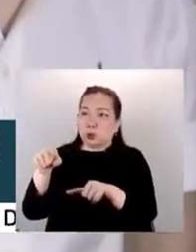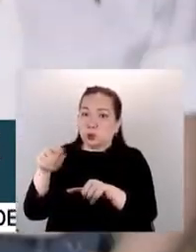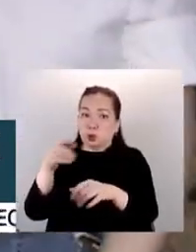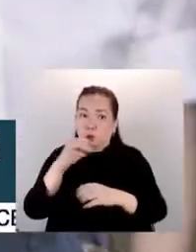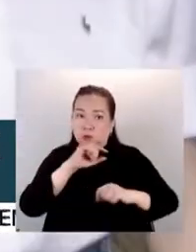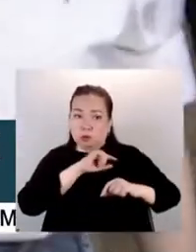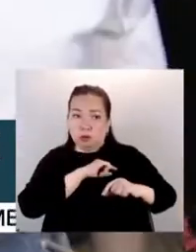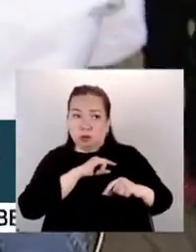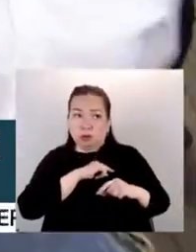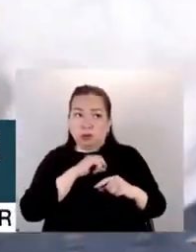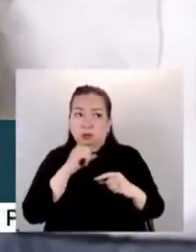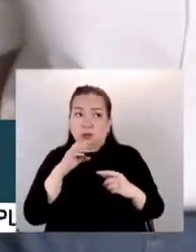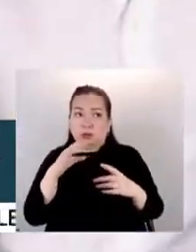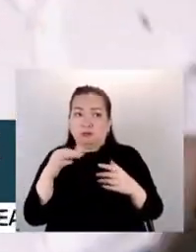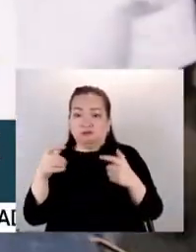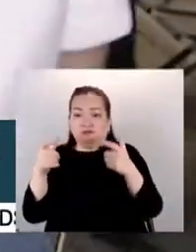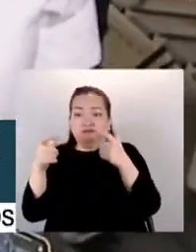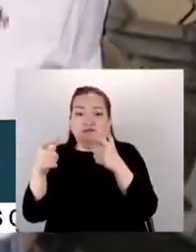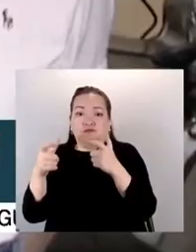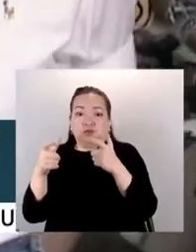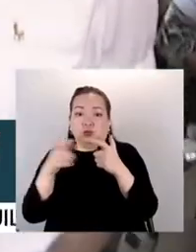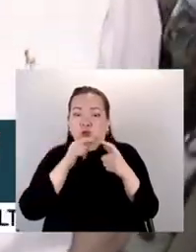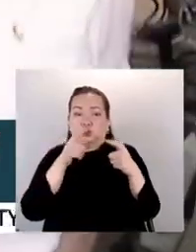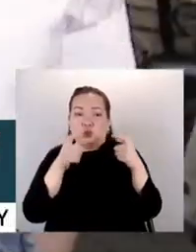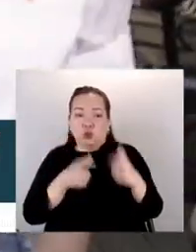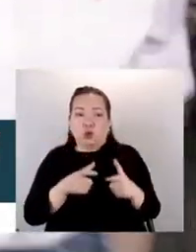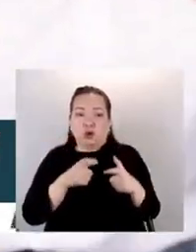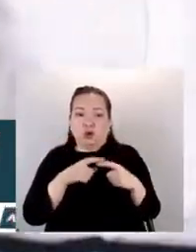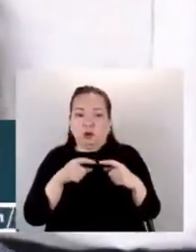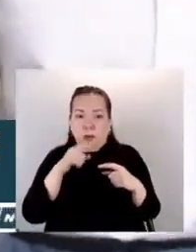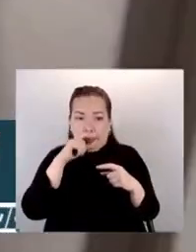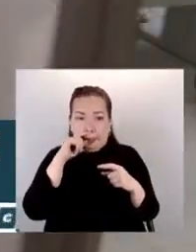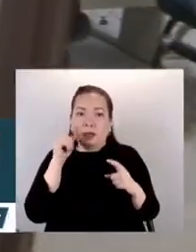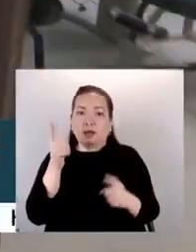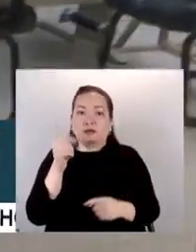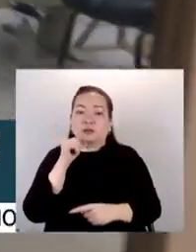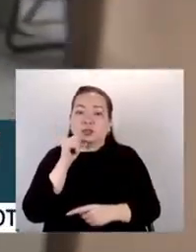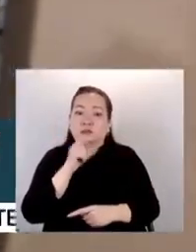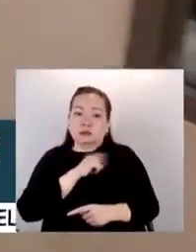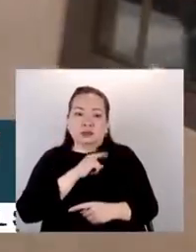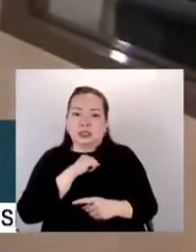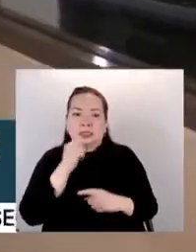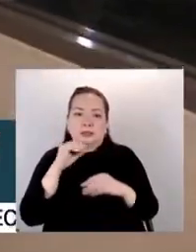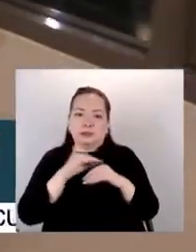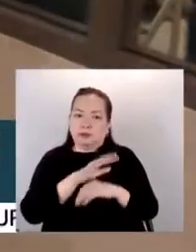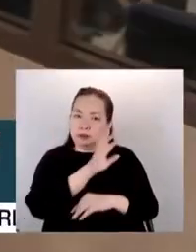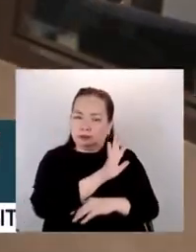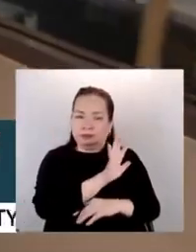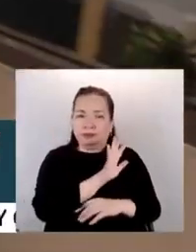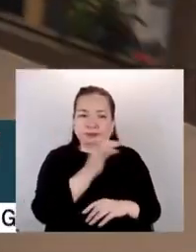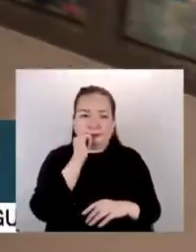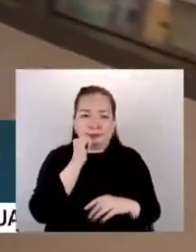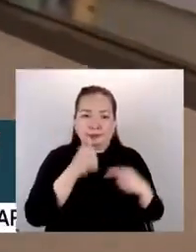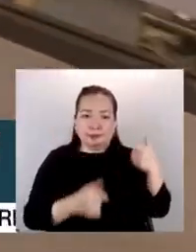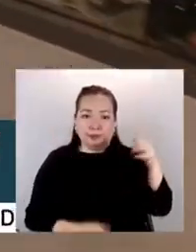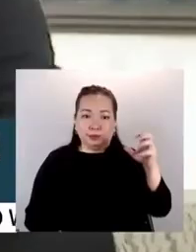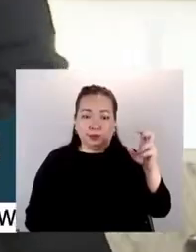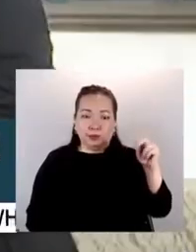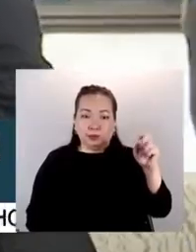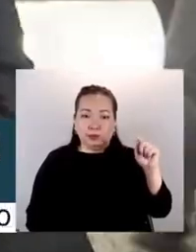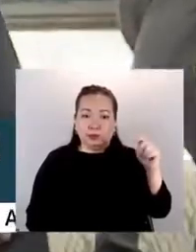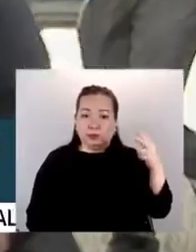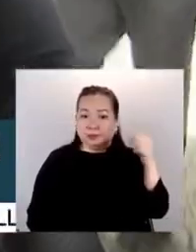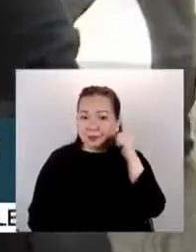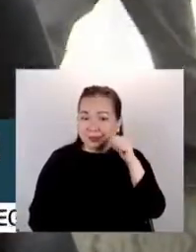on quarantine. Bernas added that Chua's guilty plea will not affect his client's case. Chua was with her parents and counsel during Monday's